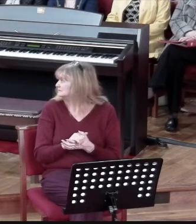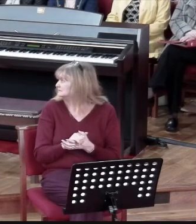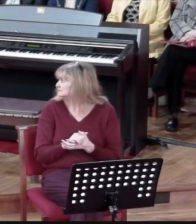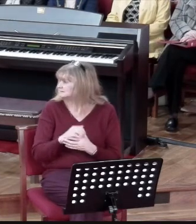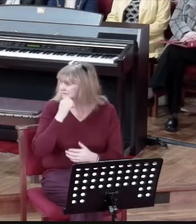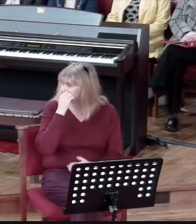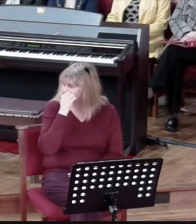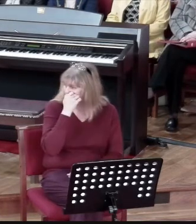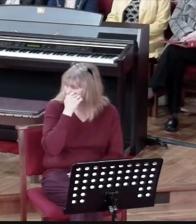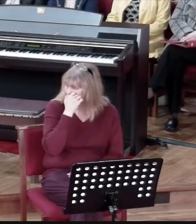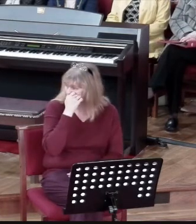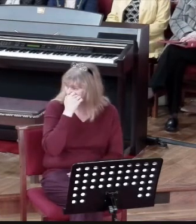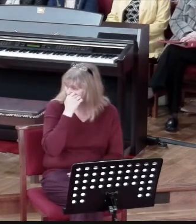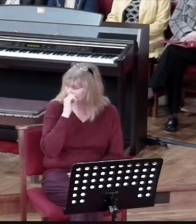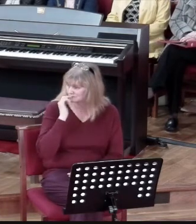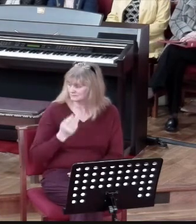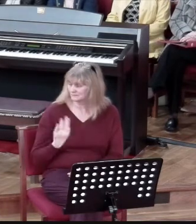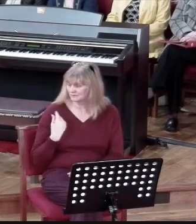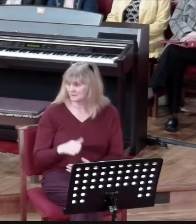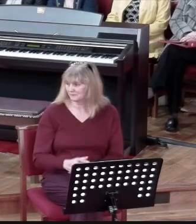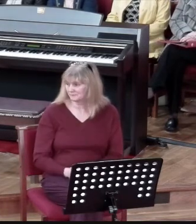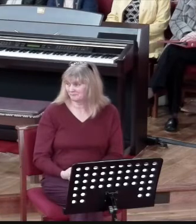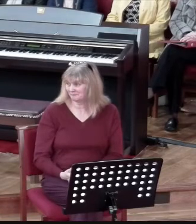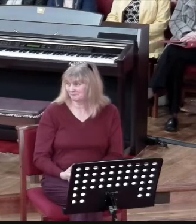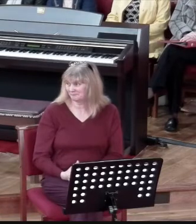somebody else then to come and sit. Come on then.